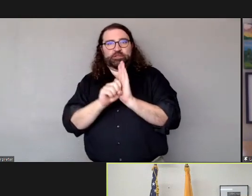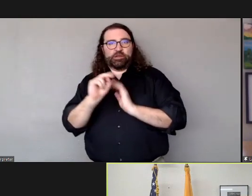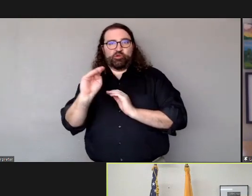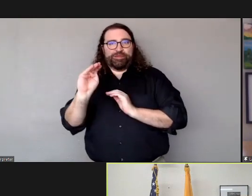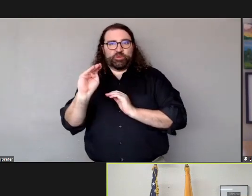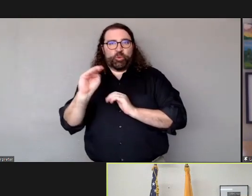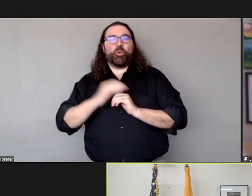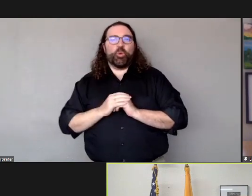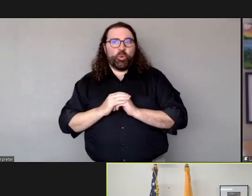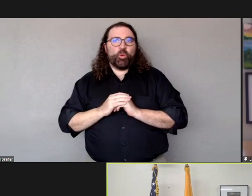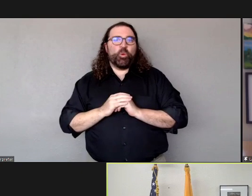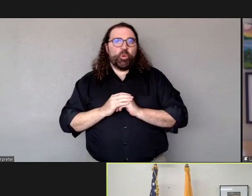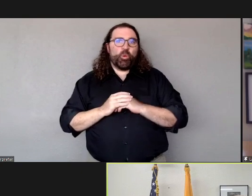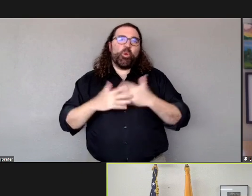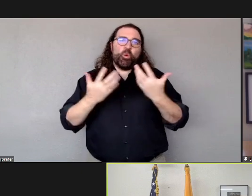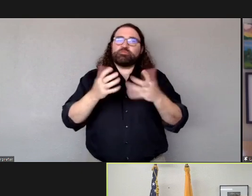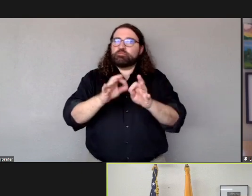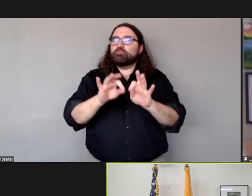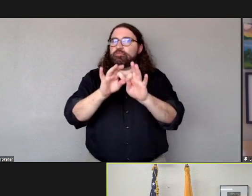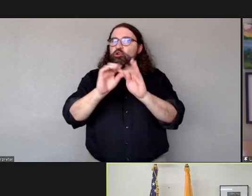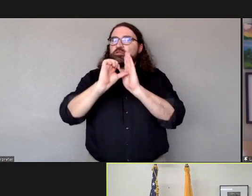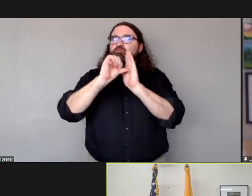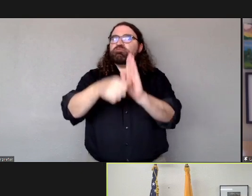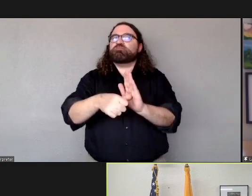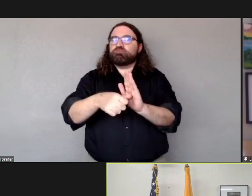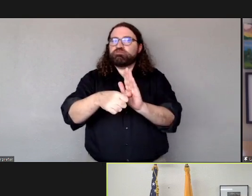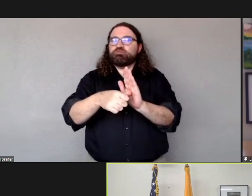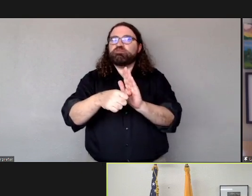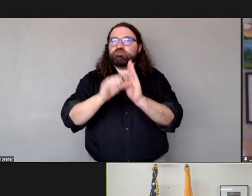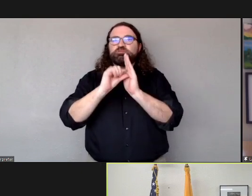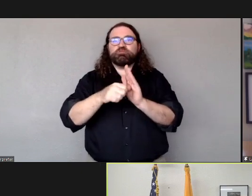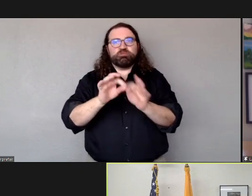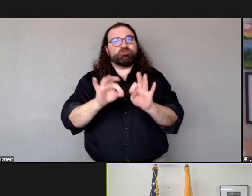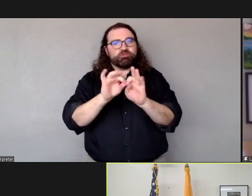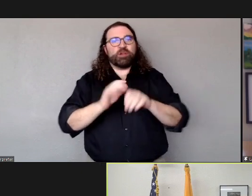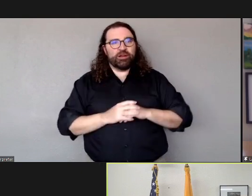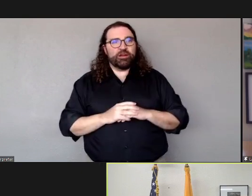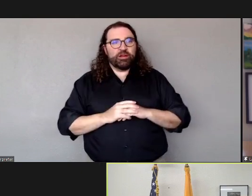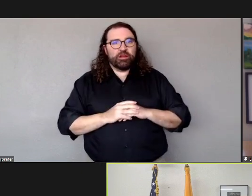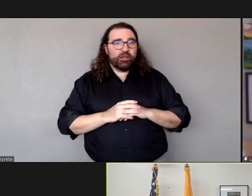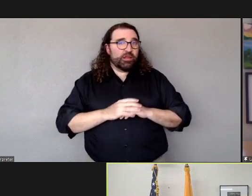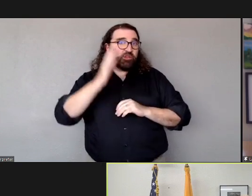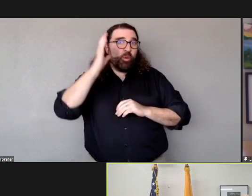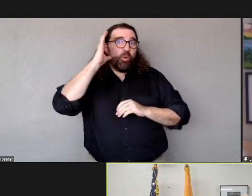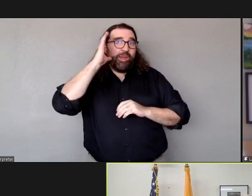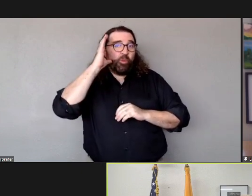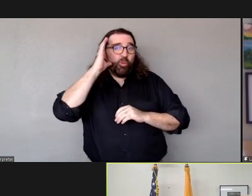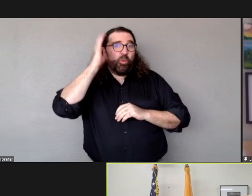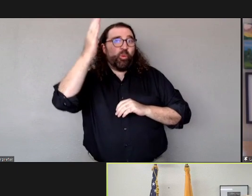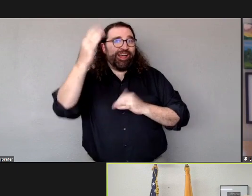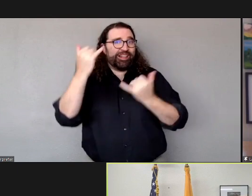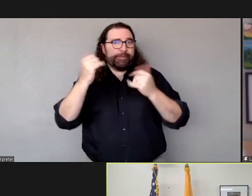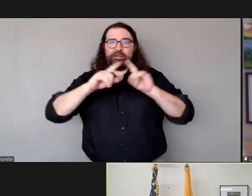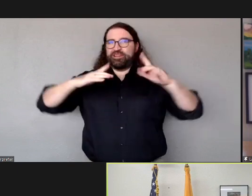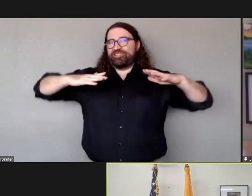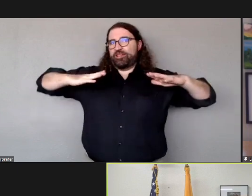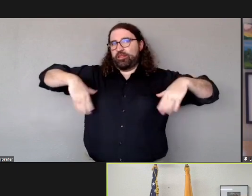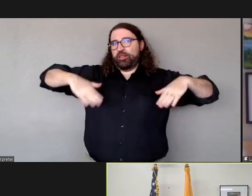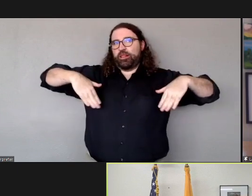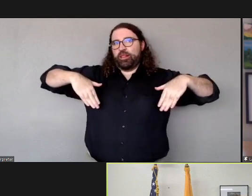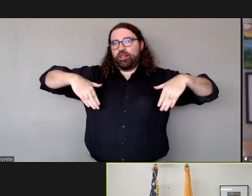know about. So that's an important inflection point as well that will happen. But right now, it's really